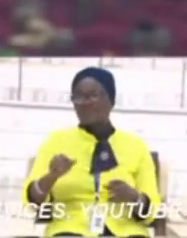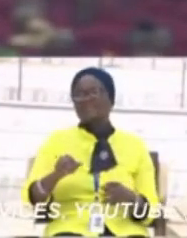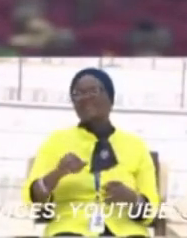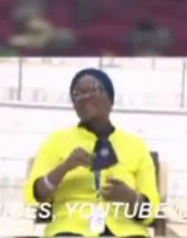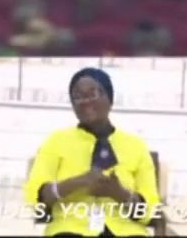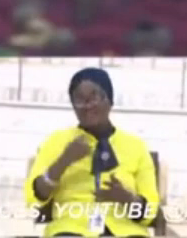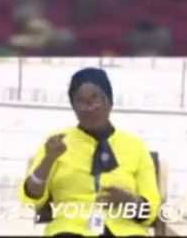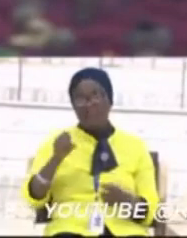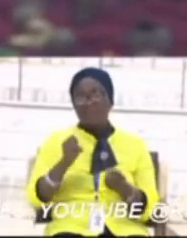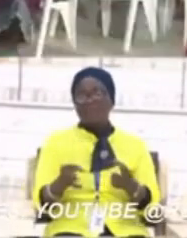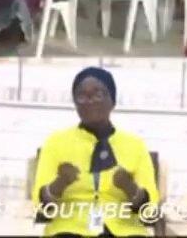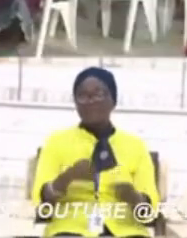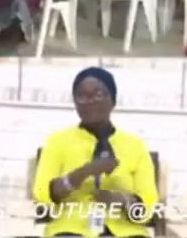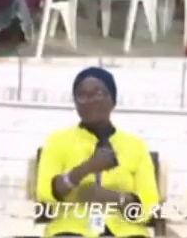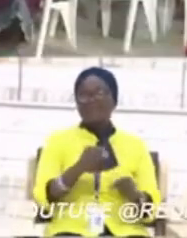sleeping.